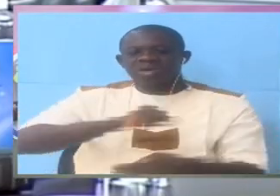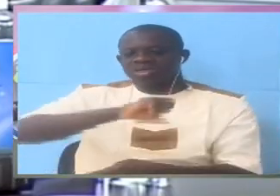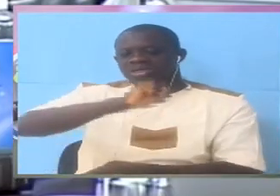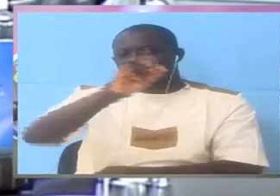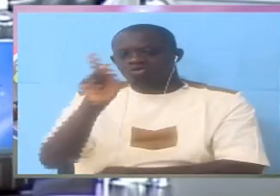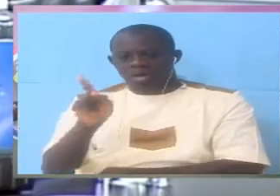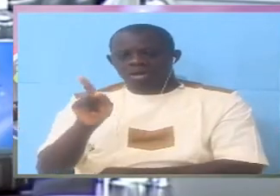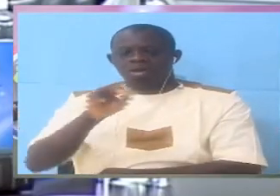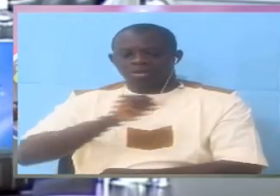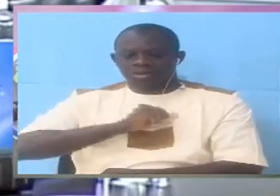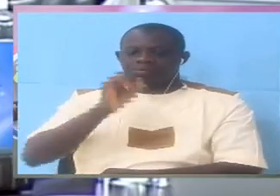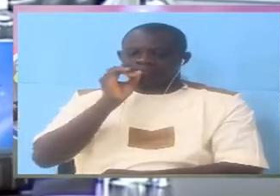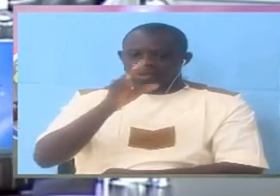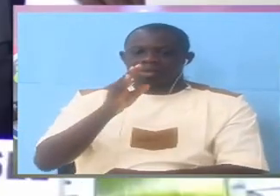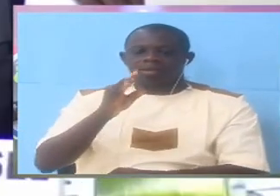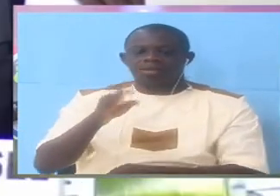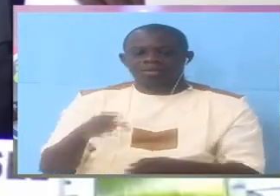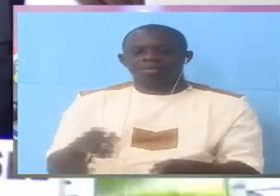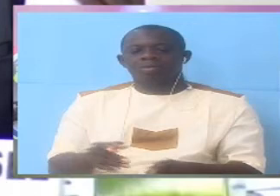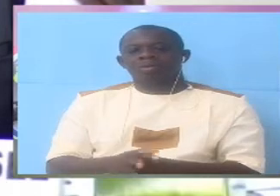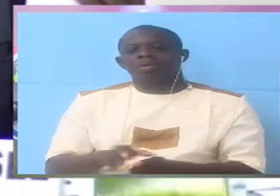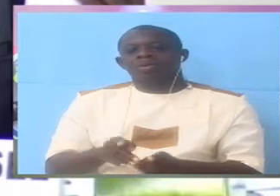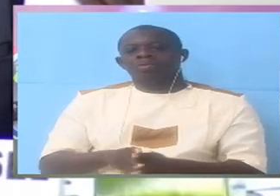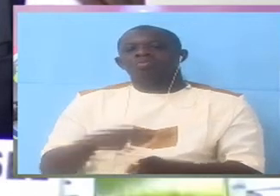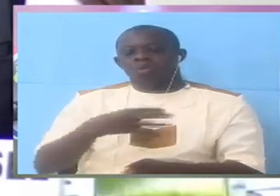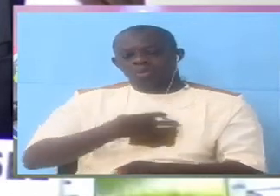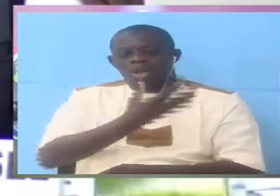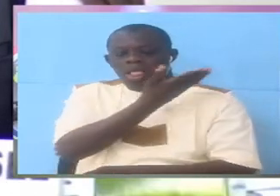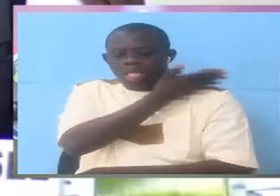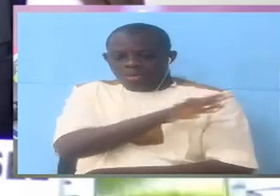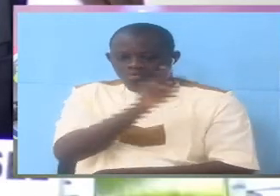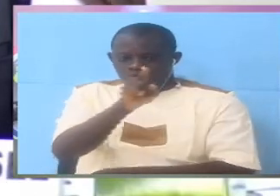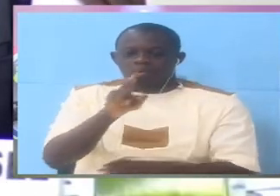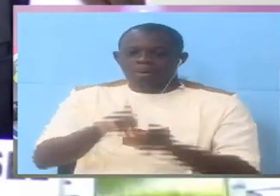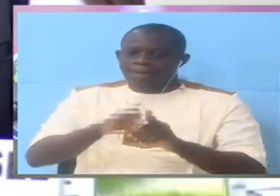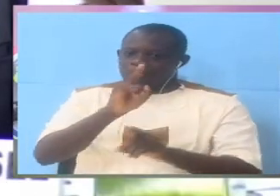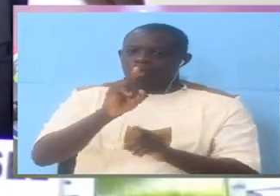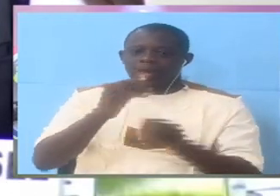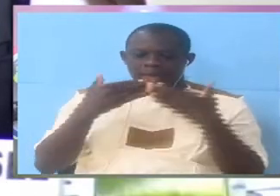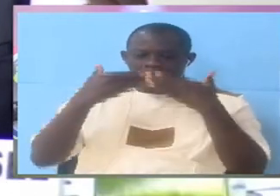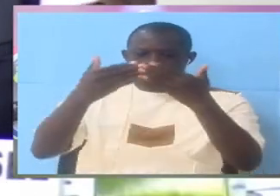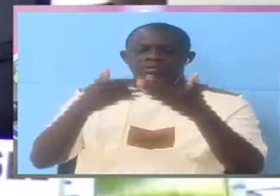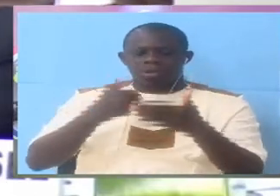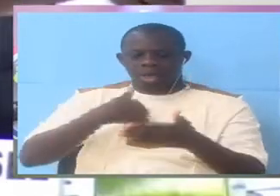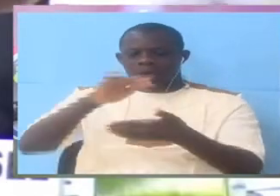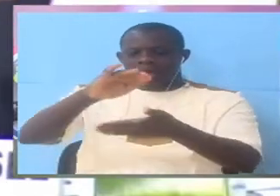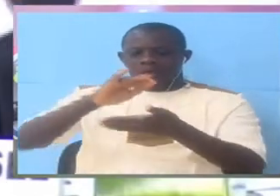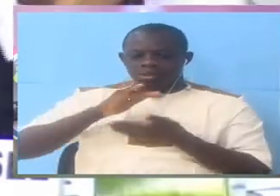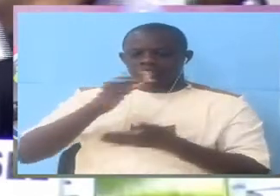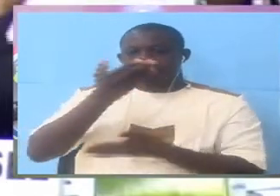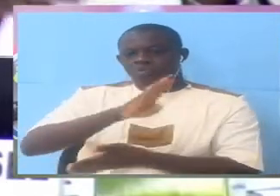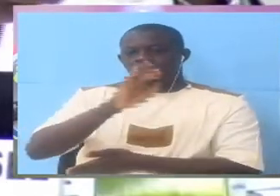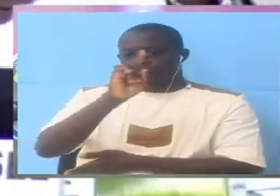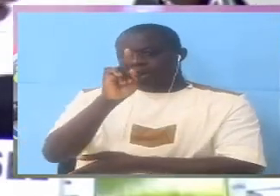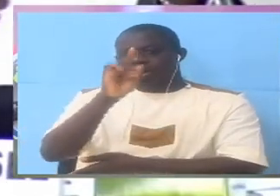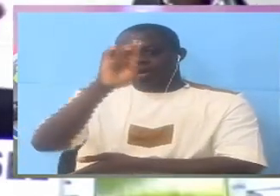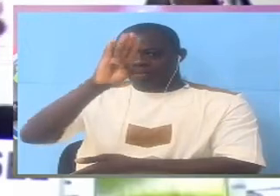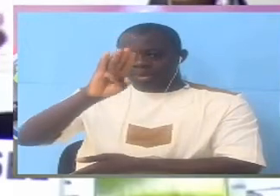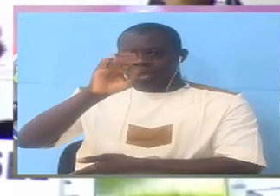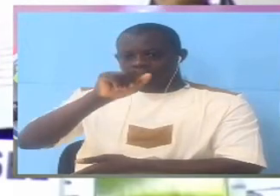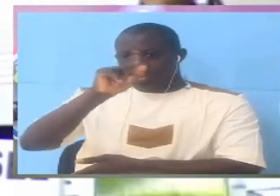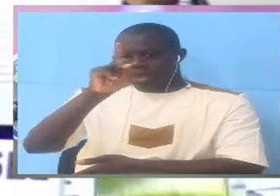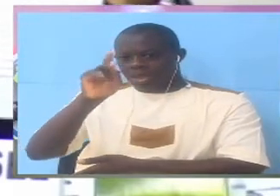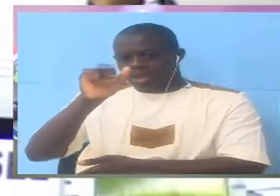He said, oh, I wanted to leave you, but the information I got from one Bakari Kamara is that your shop is